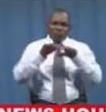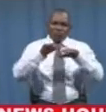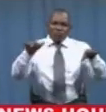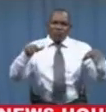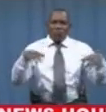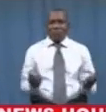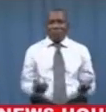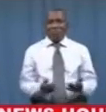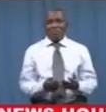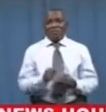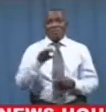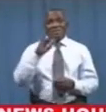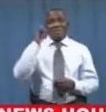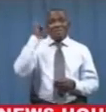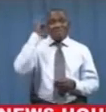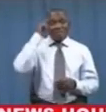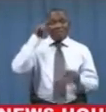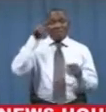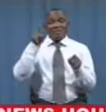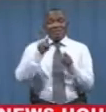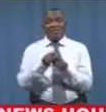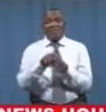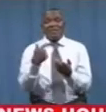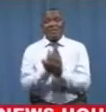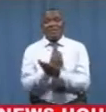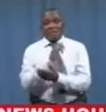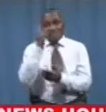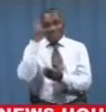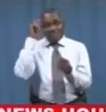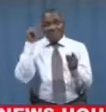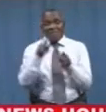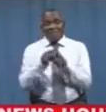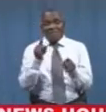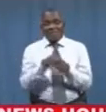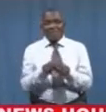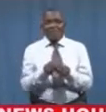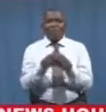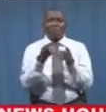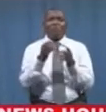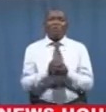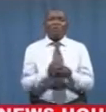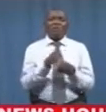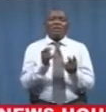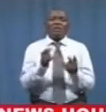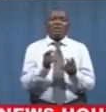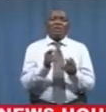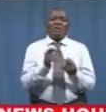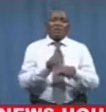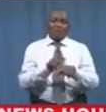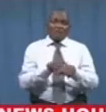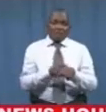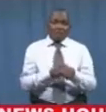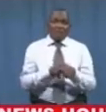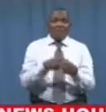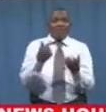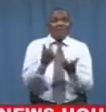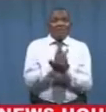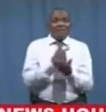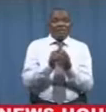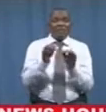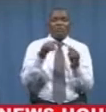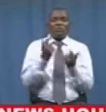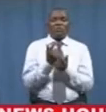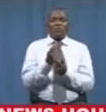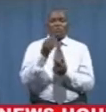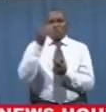condemnation. Governments, including the government of Ghana, expressed dismay at the turn of events. In Ghana, a group known